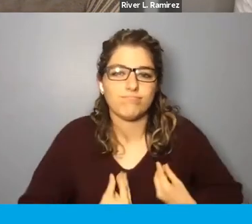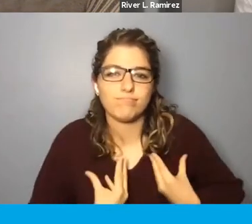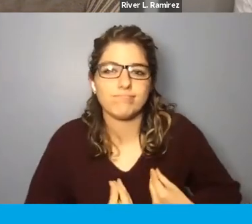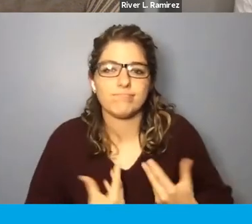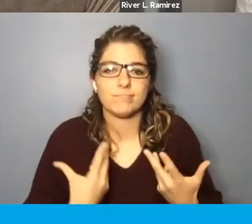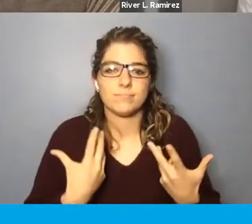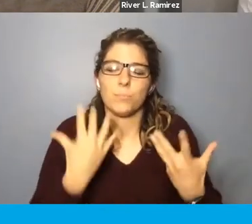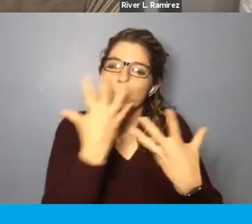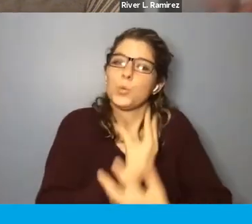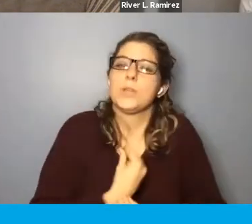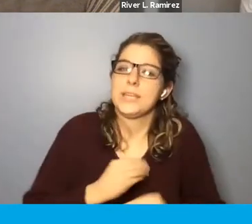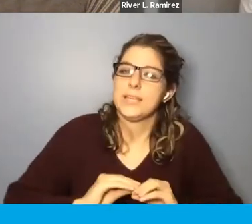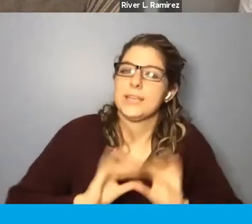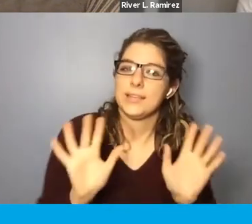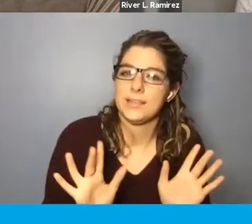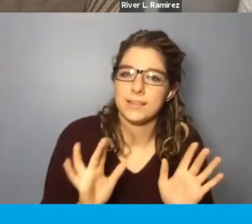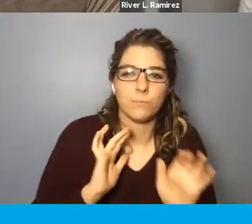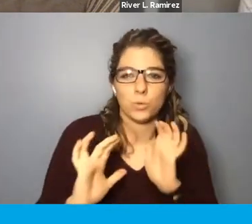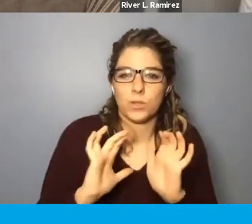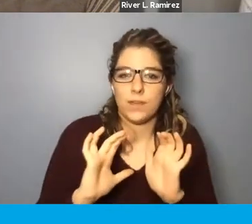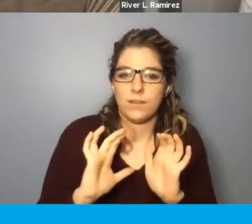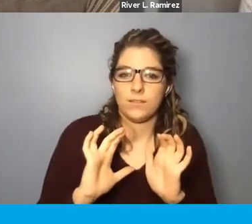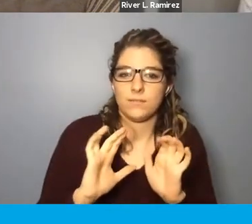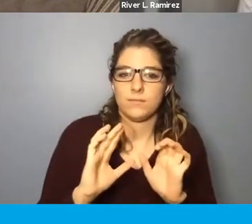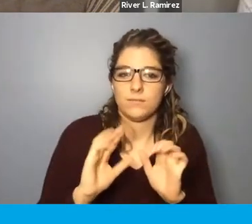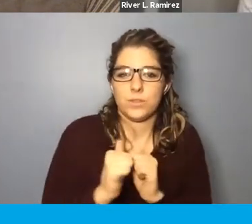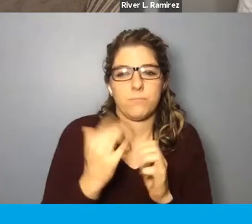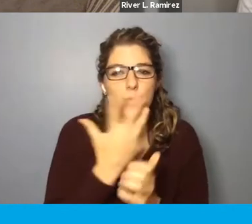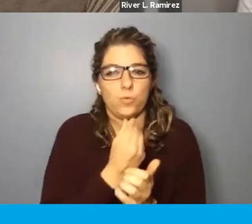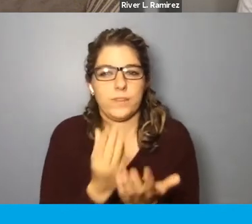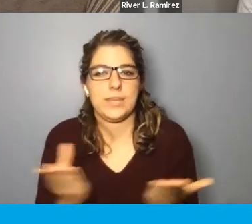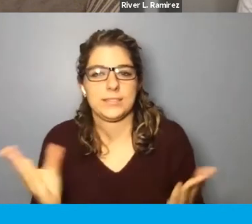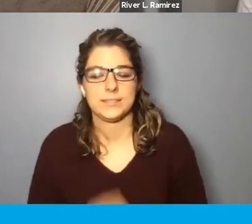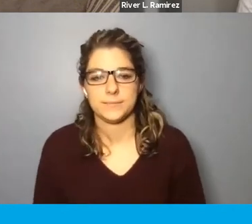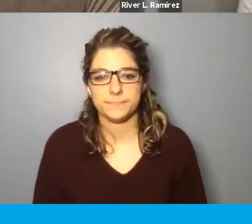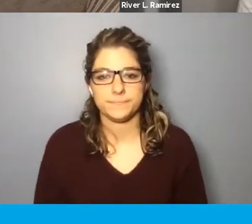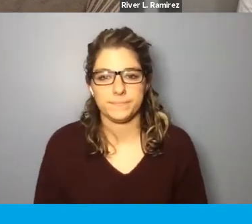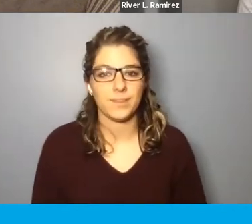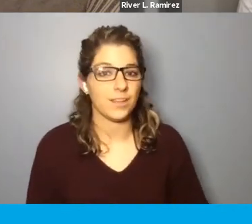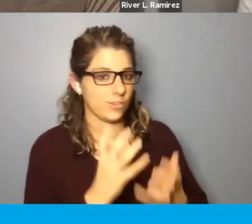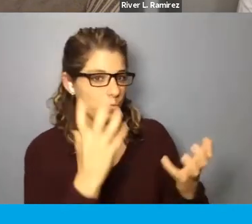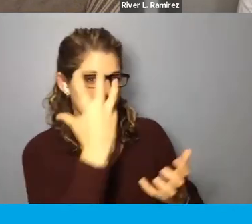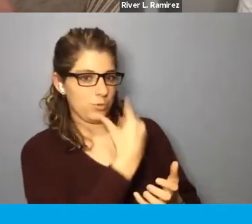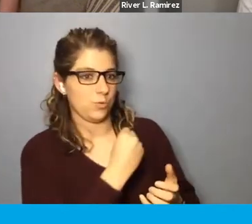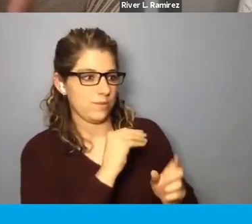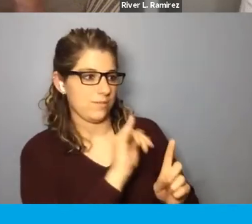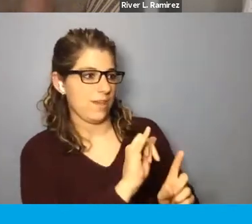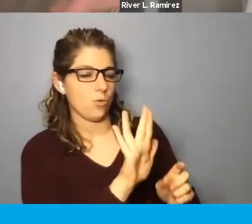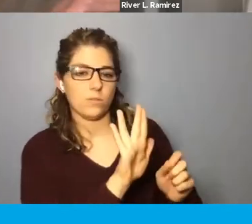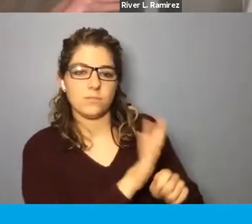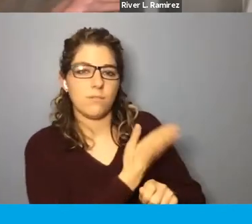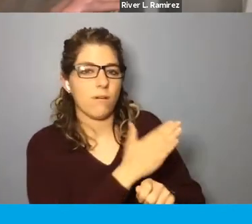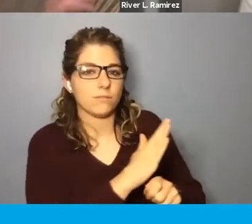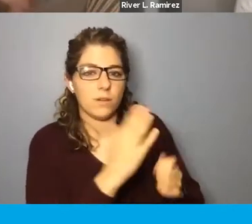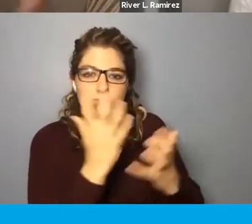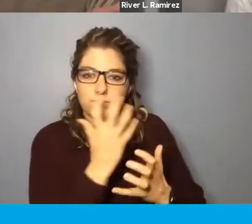with beauty. Mm-hmm. I want to communicate through beautiful things. Mm-hmm. And there's so much beauty in this, and the songs are just so beautiful